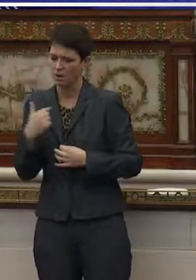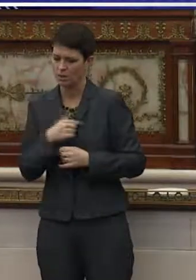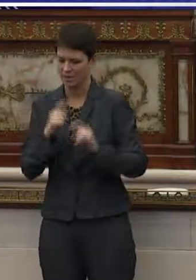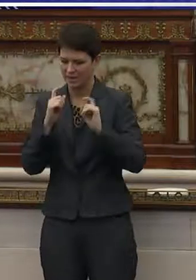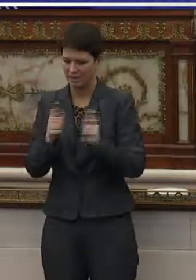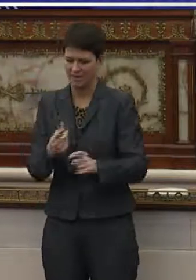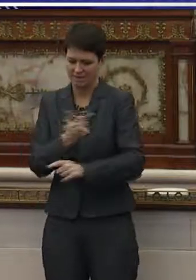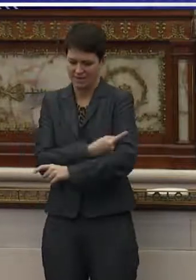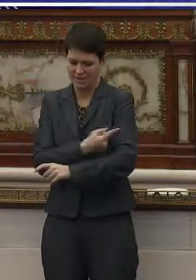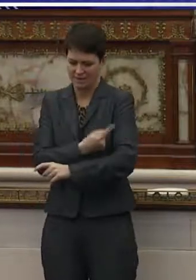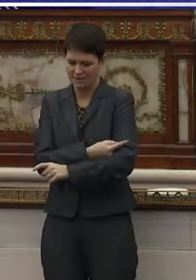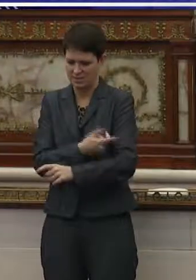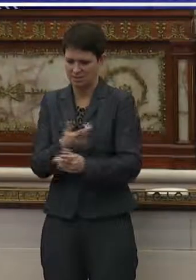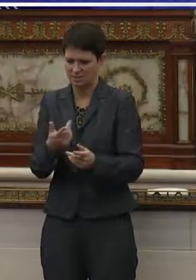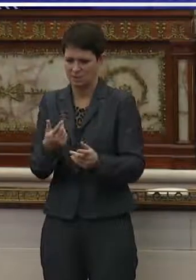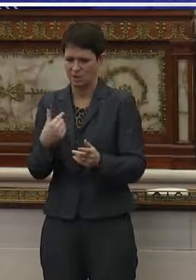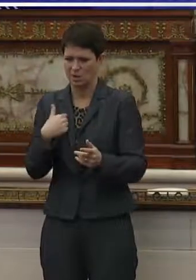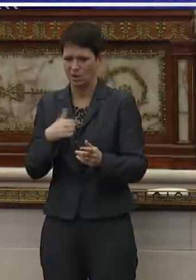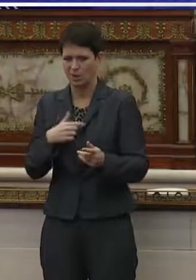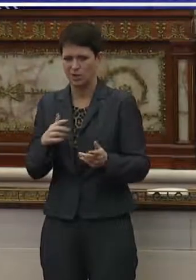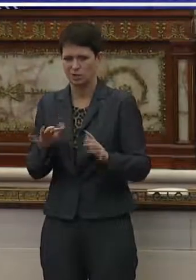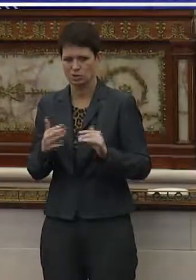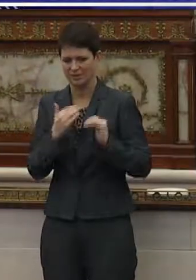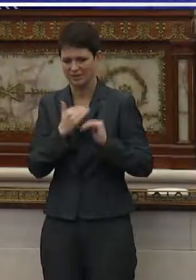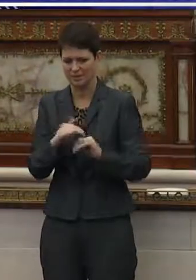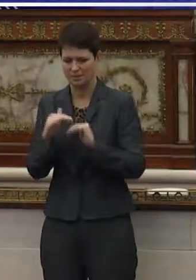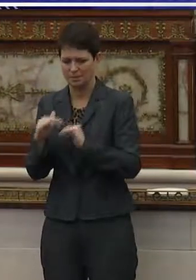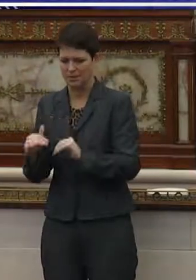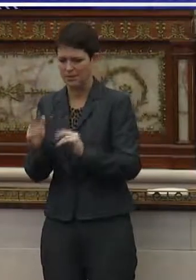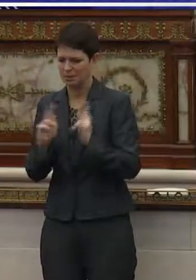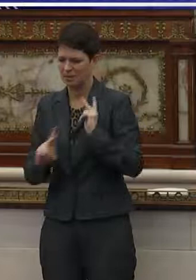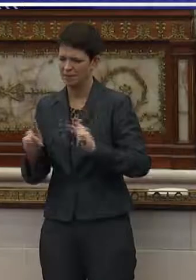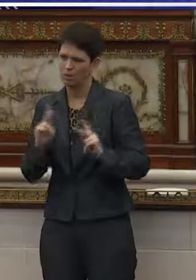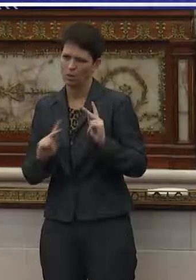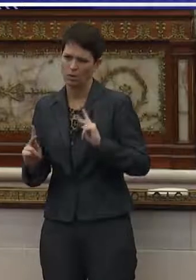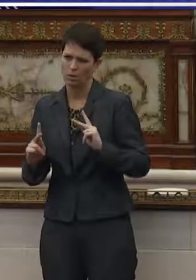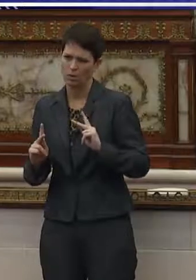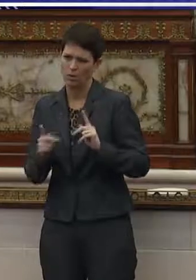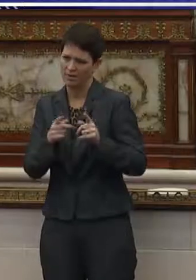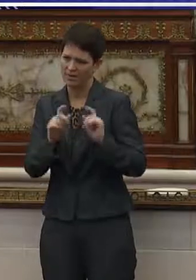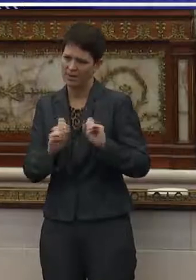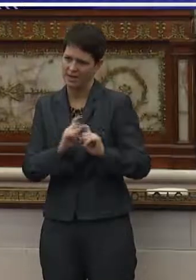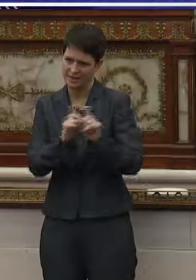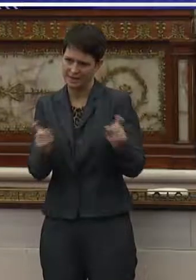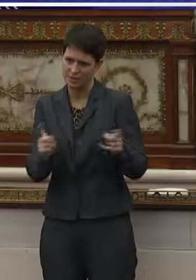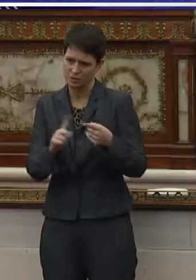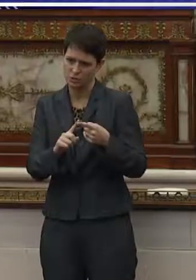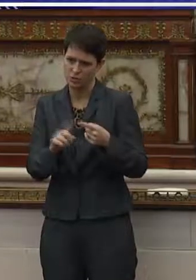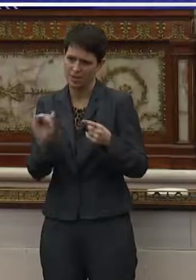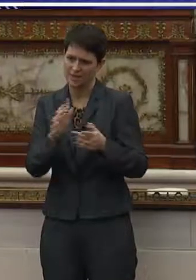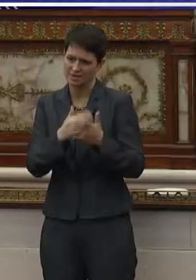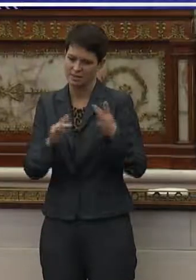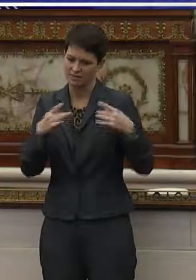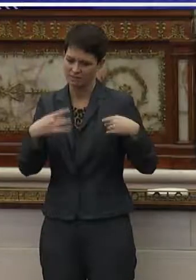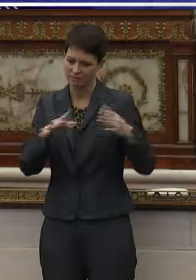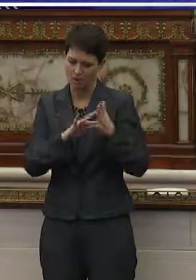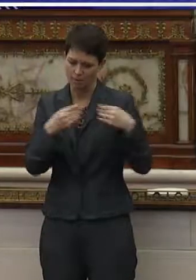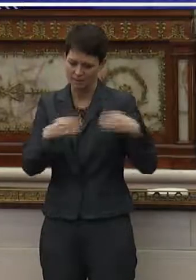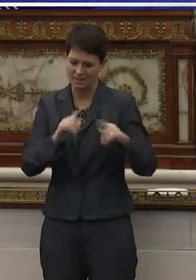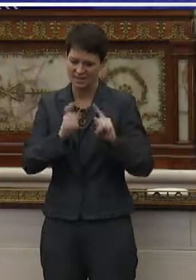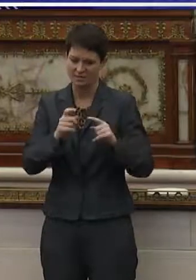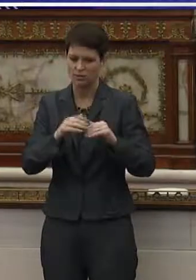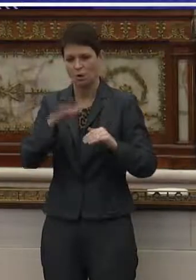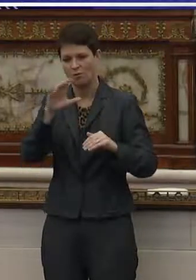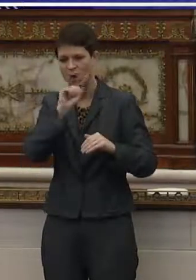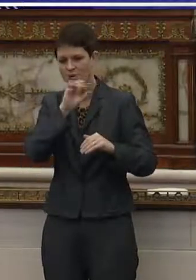these vaccines, we're sort of limiting the number of people they could give the vaccines to? Like some of the pharmacies can only give it to